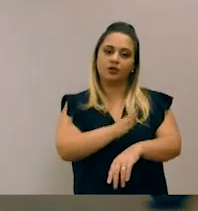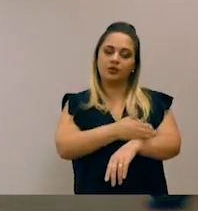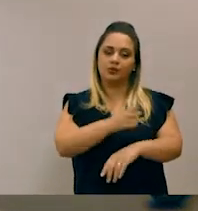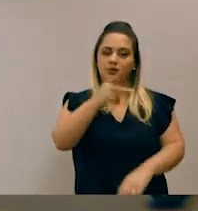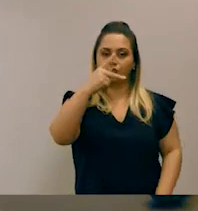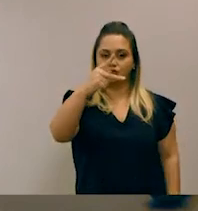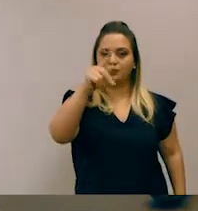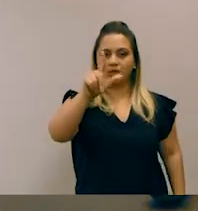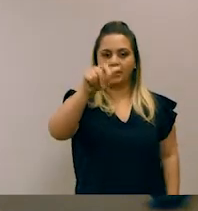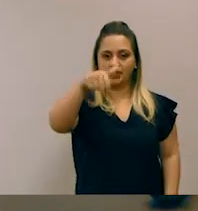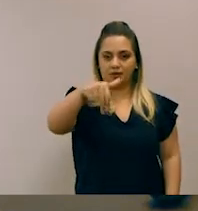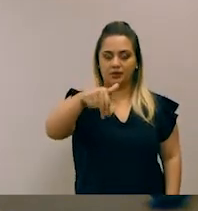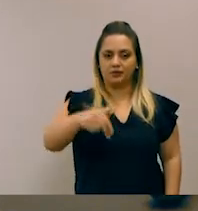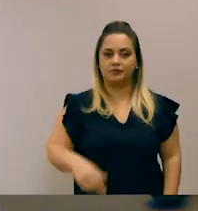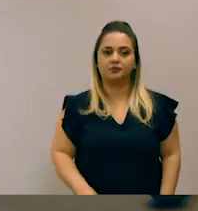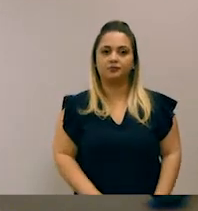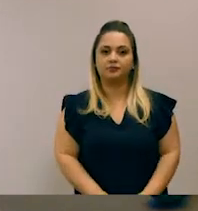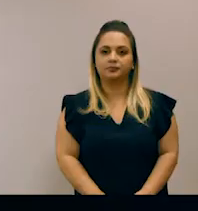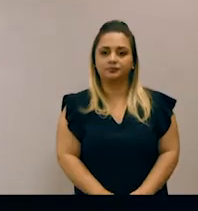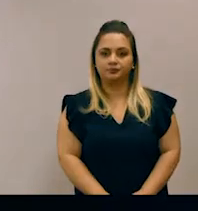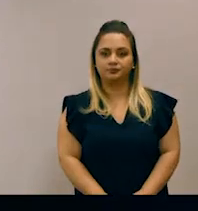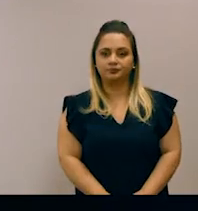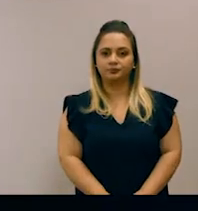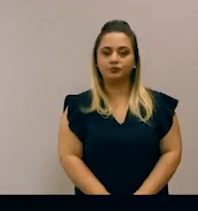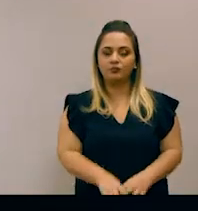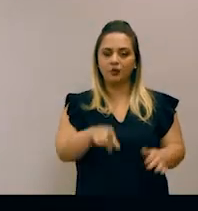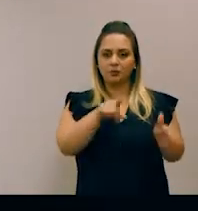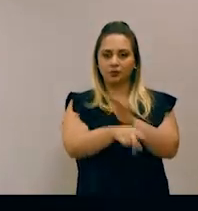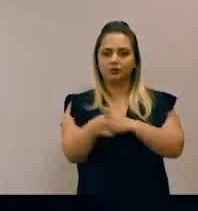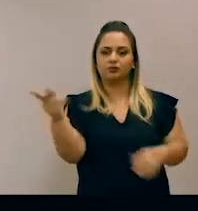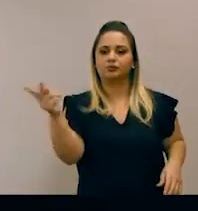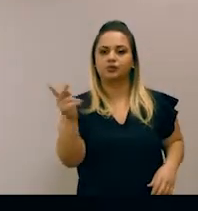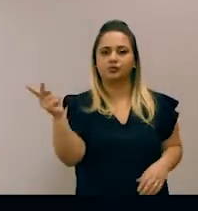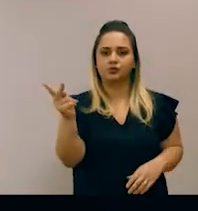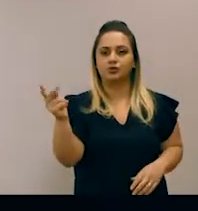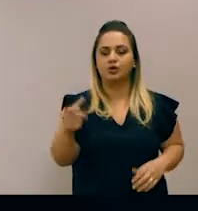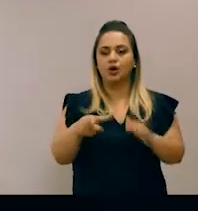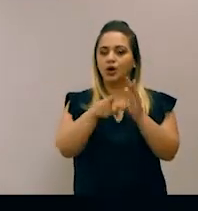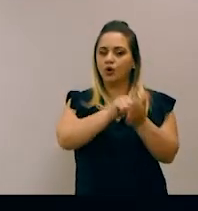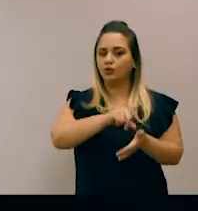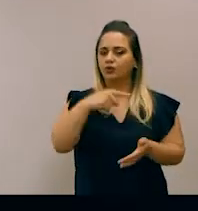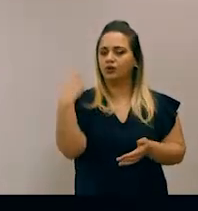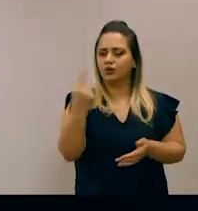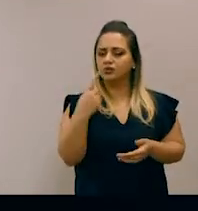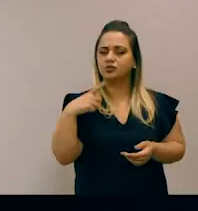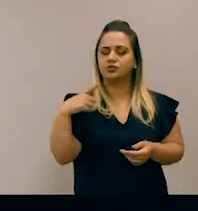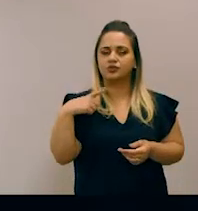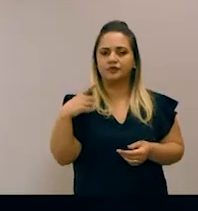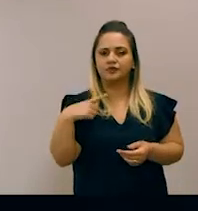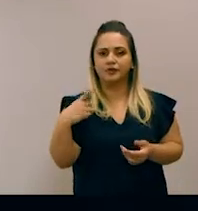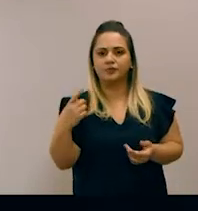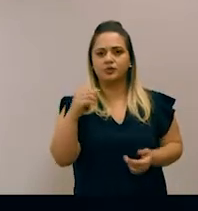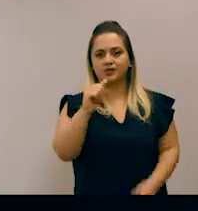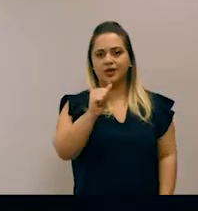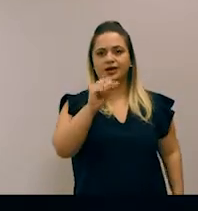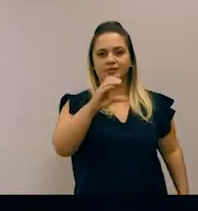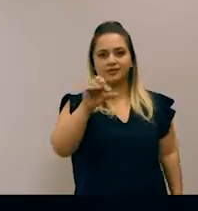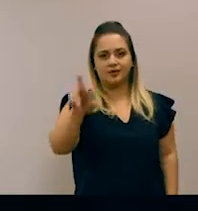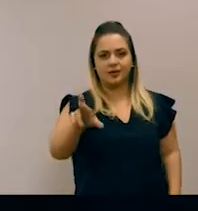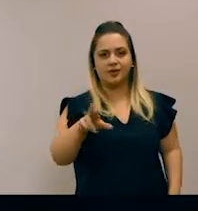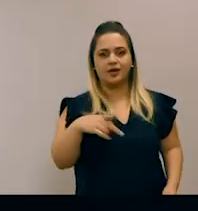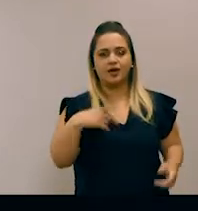PLN trainings. A question to you two now. Yesterday we had presentations where people talk